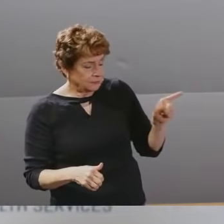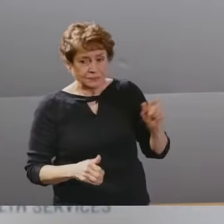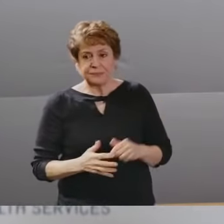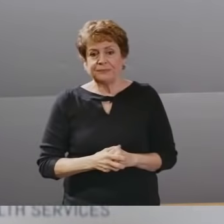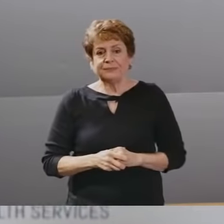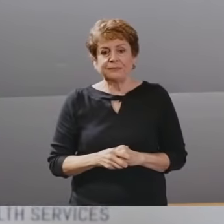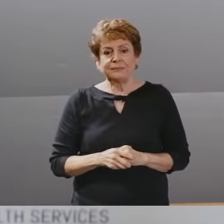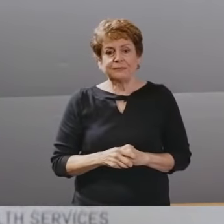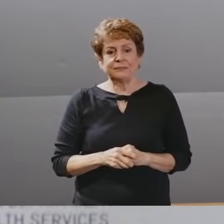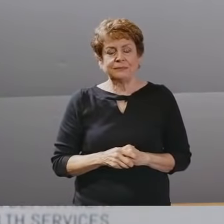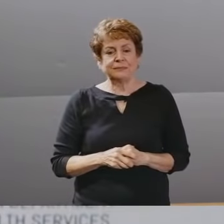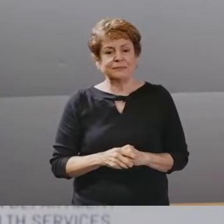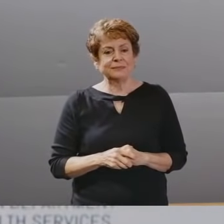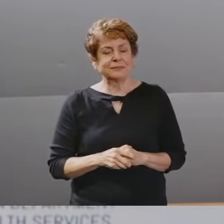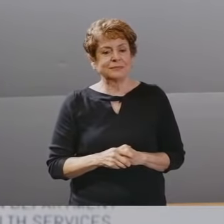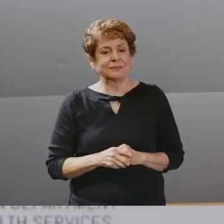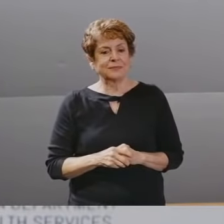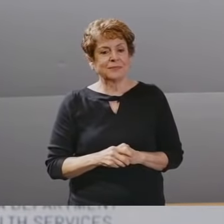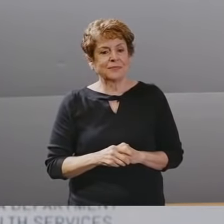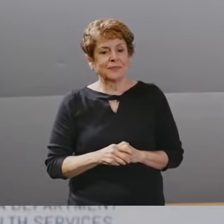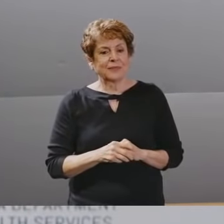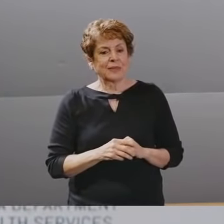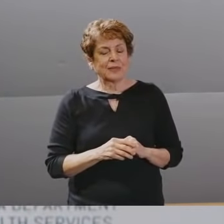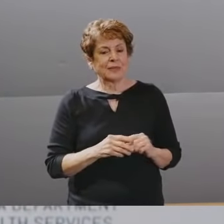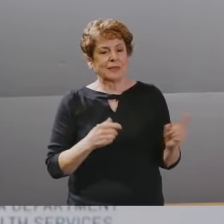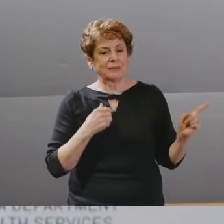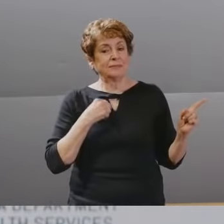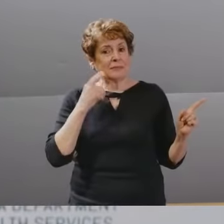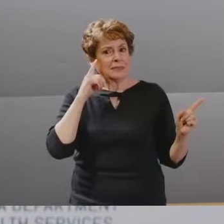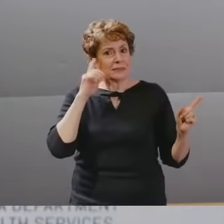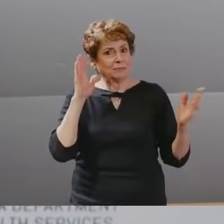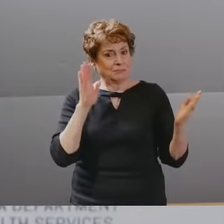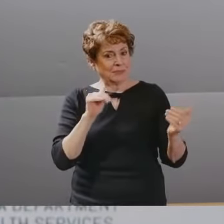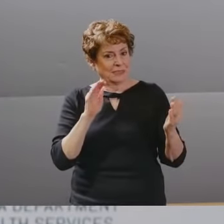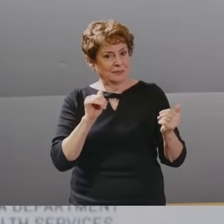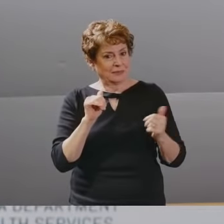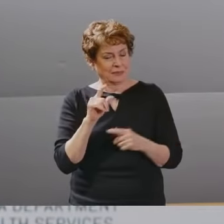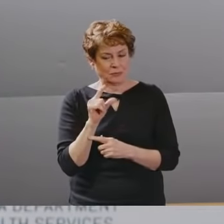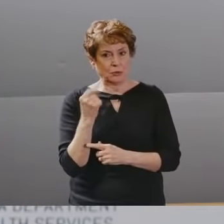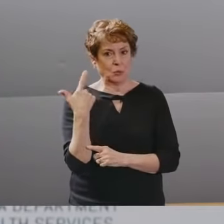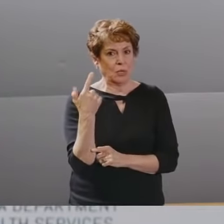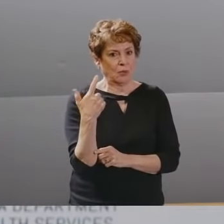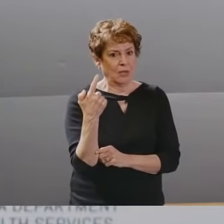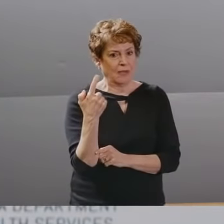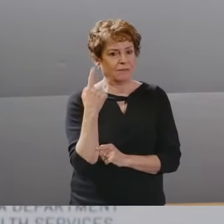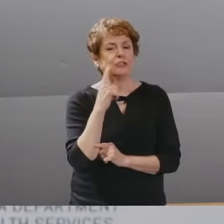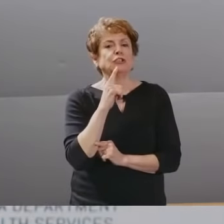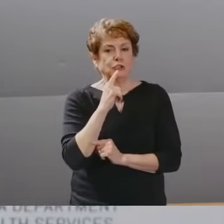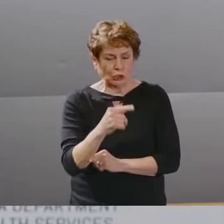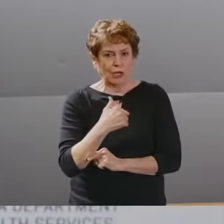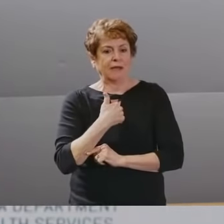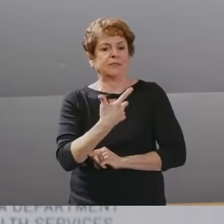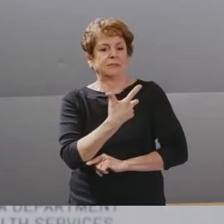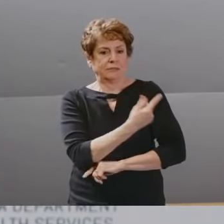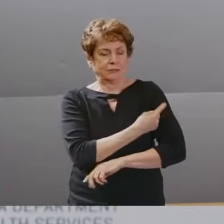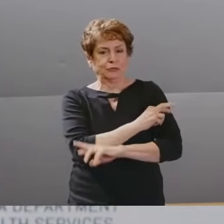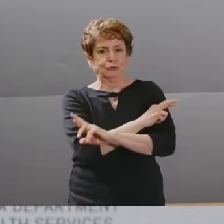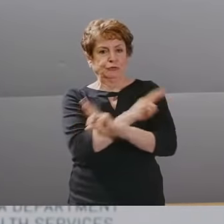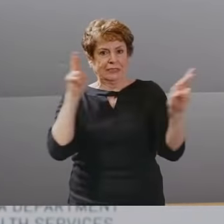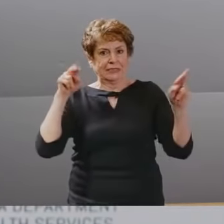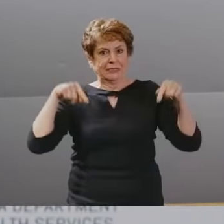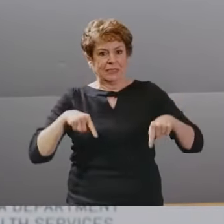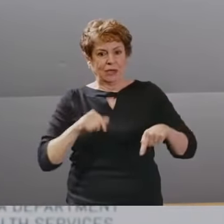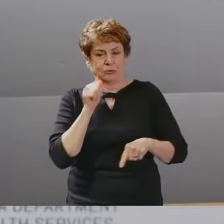So we are anticipating by the beginning of the year to have COVID vaccine here in Arizona. There are